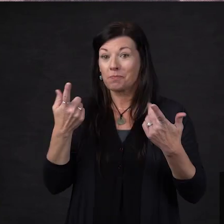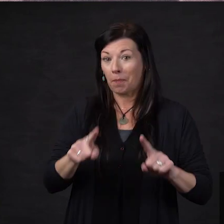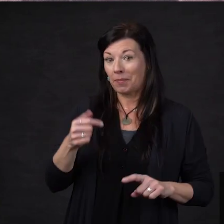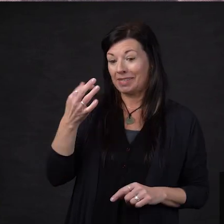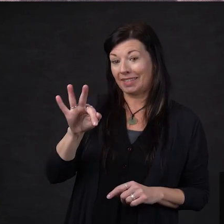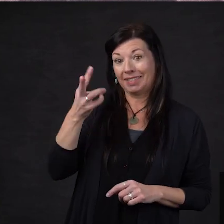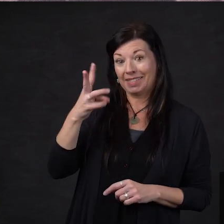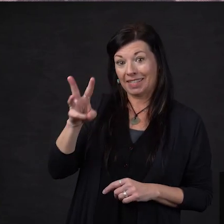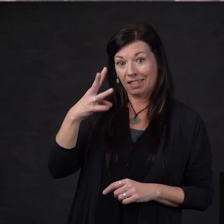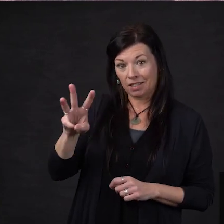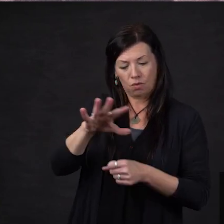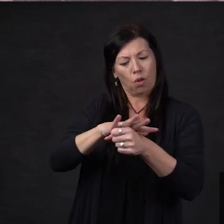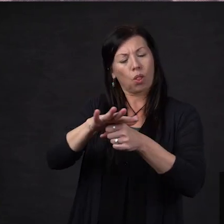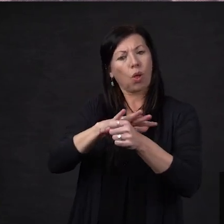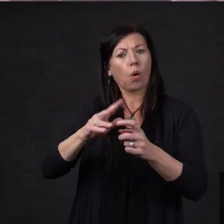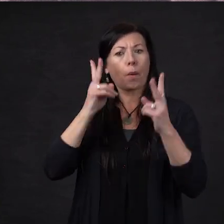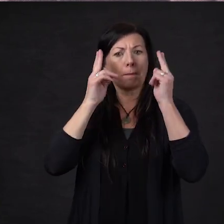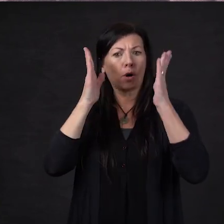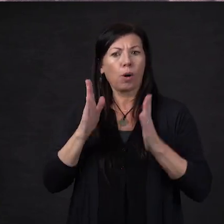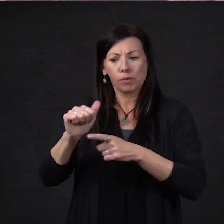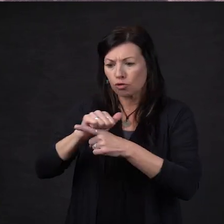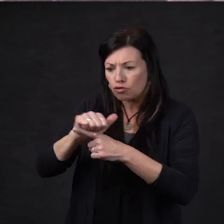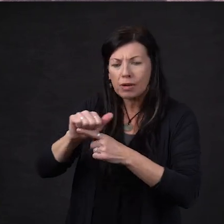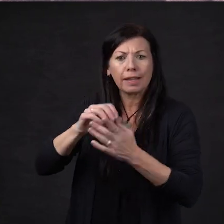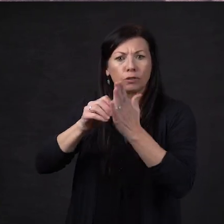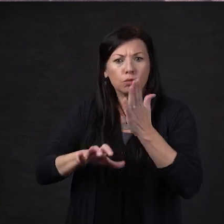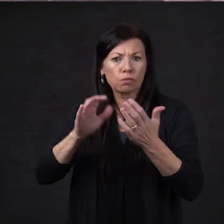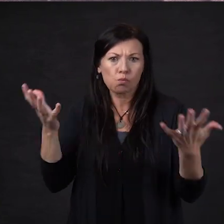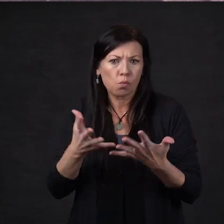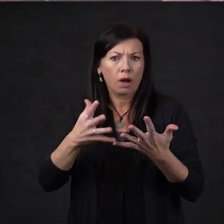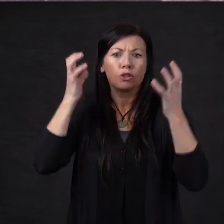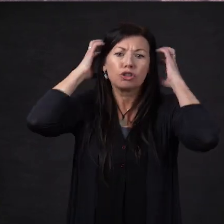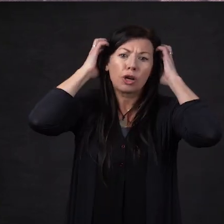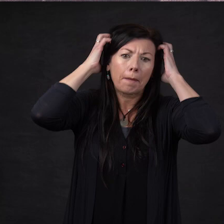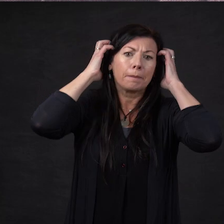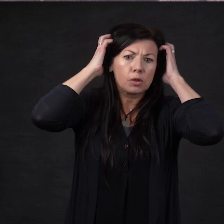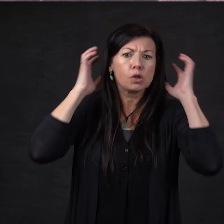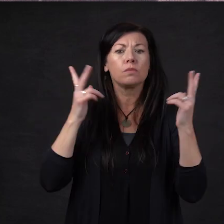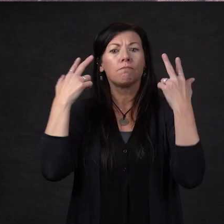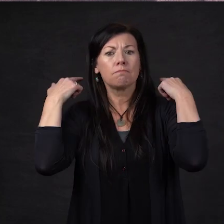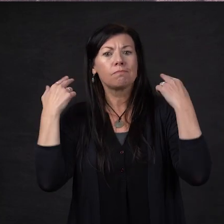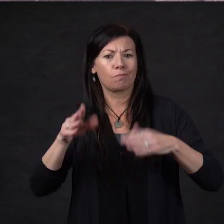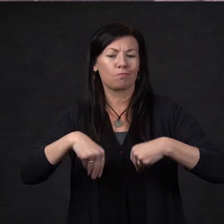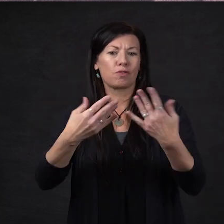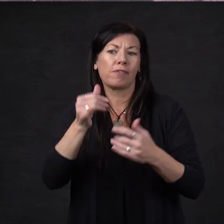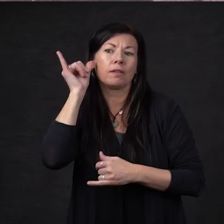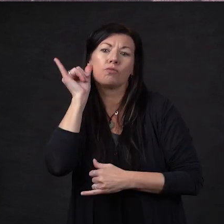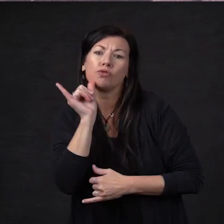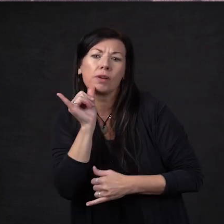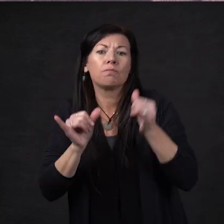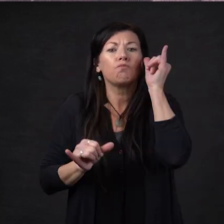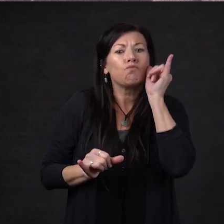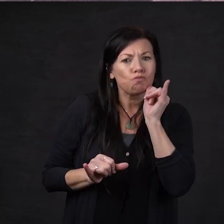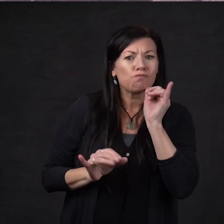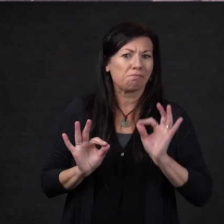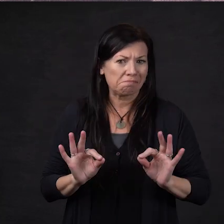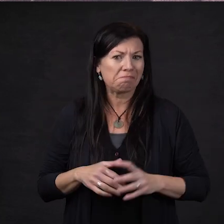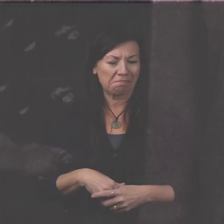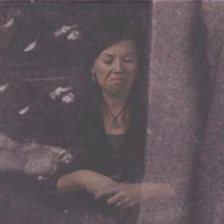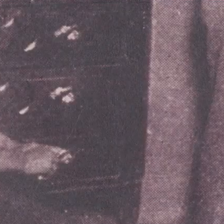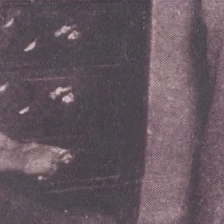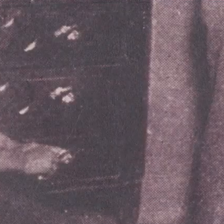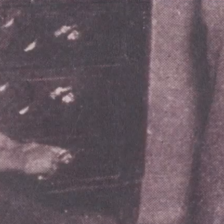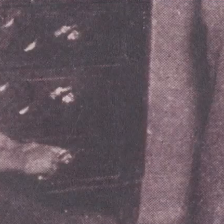as 1916, a local barber trained students to shampoo and cut hair and provide shaves. Photo, local barber J.S.